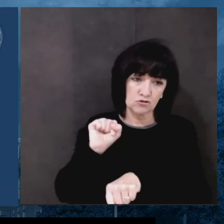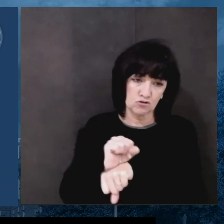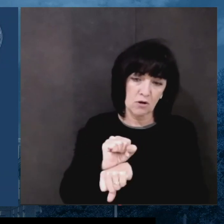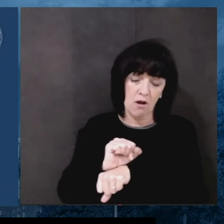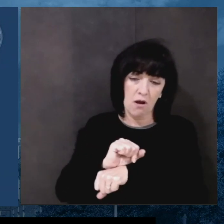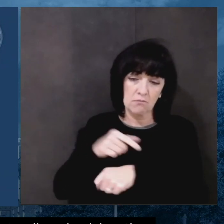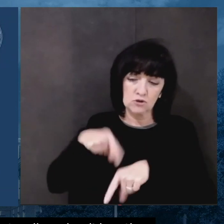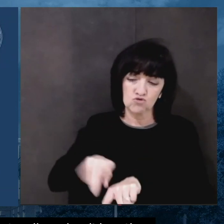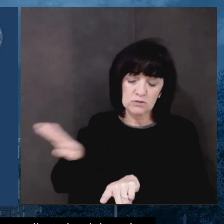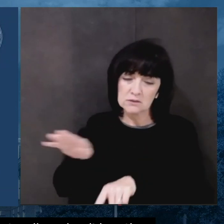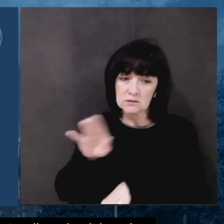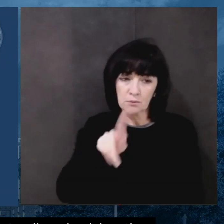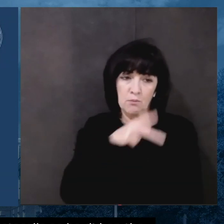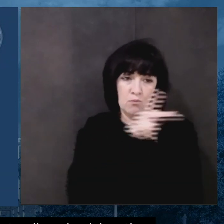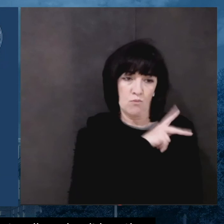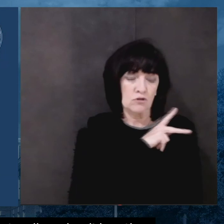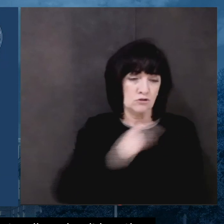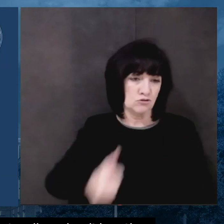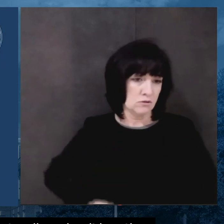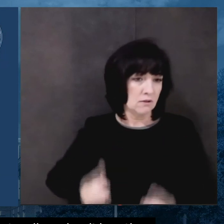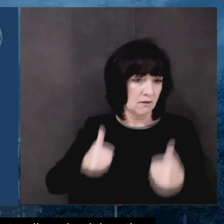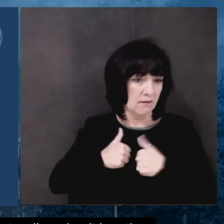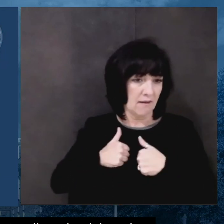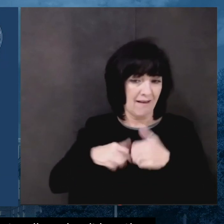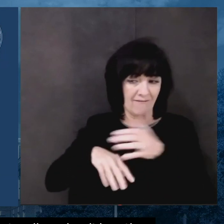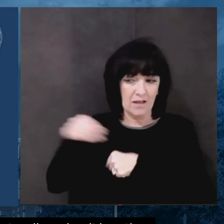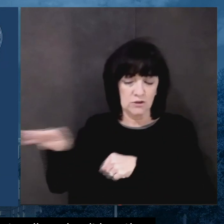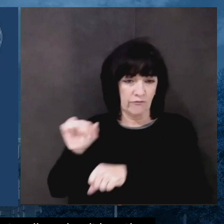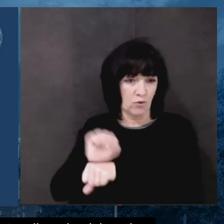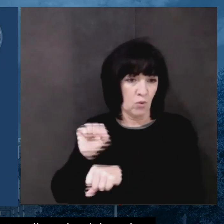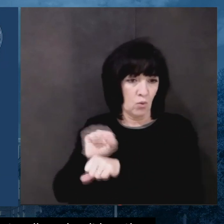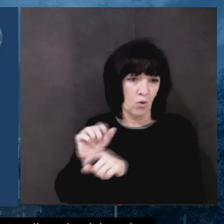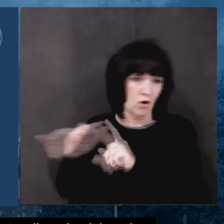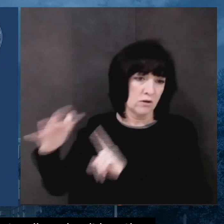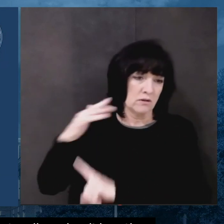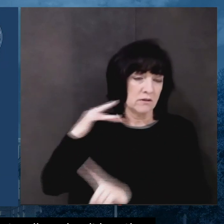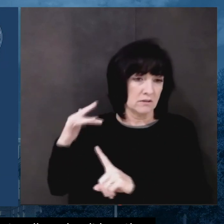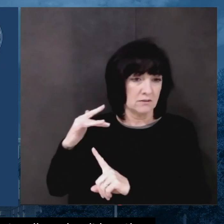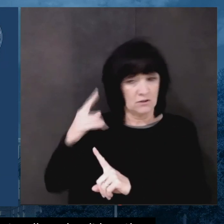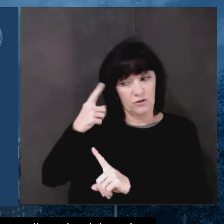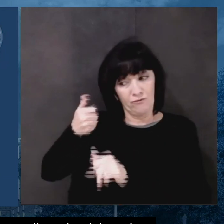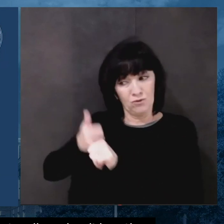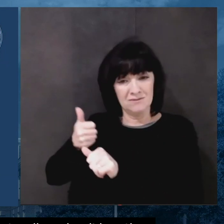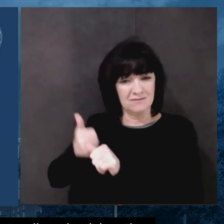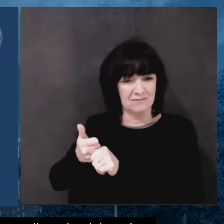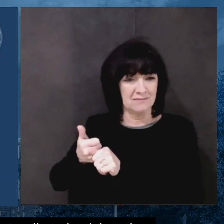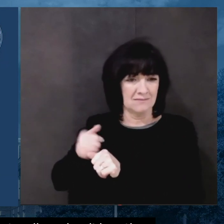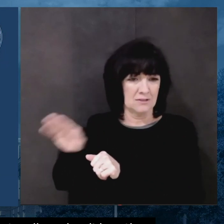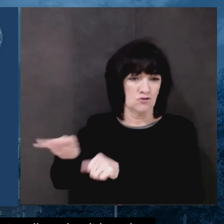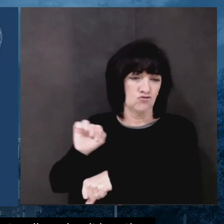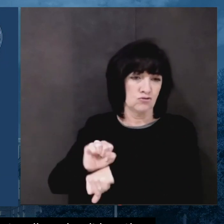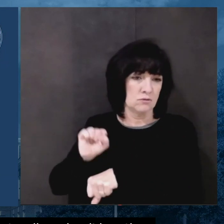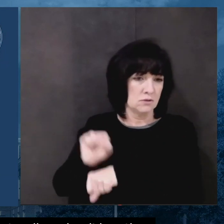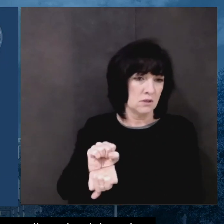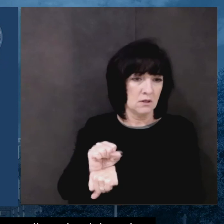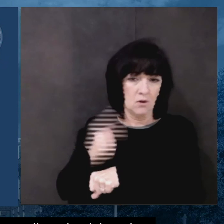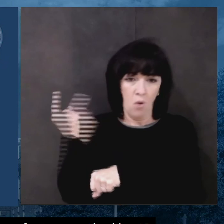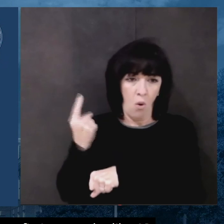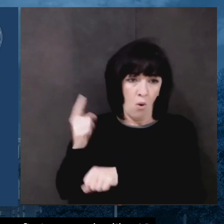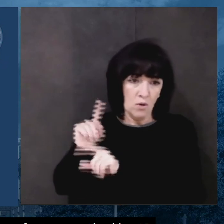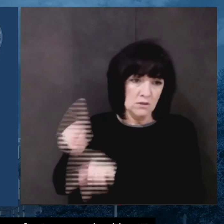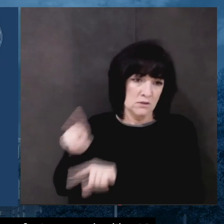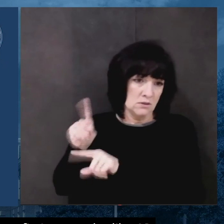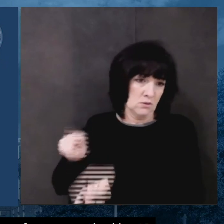was outside of the work environment, because for a first responder like AJ, he's always at work and on the